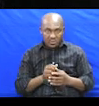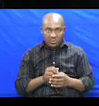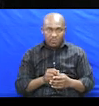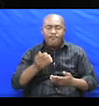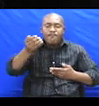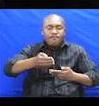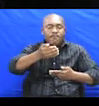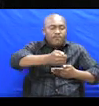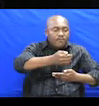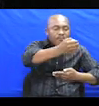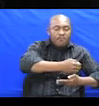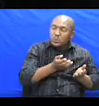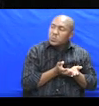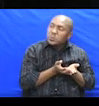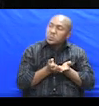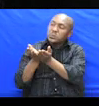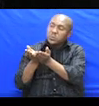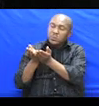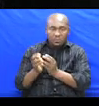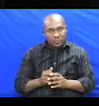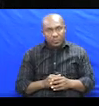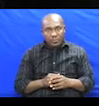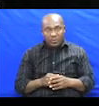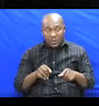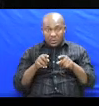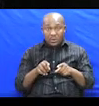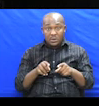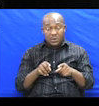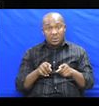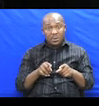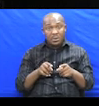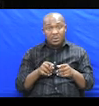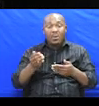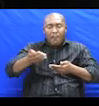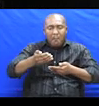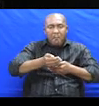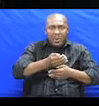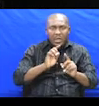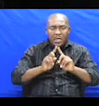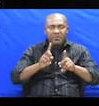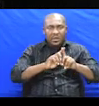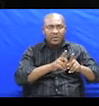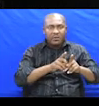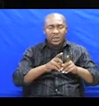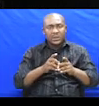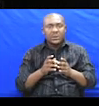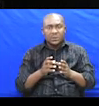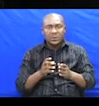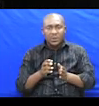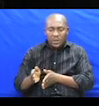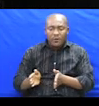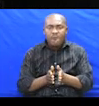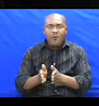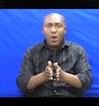support administrative costs of their colony. And this could be achieved through imposition of different